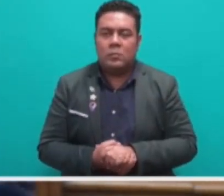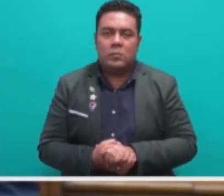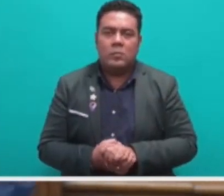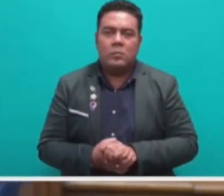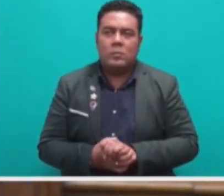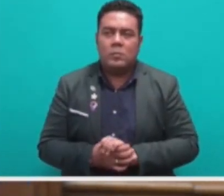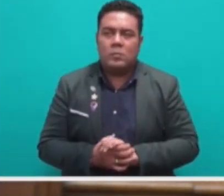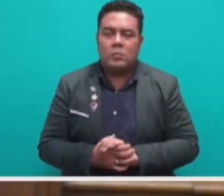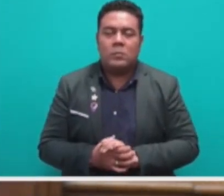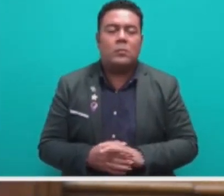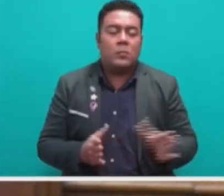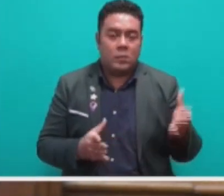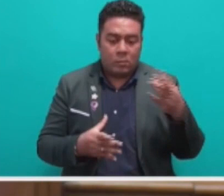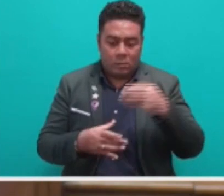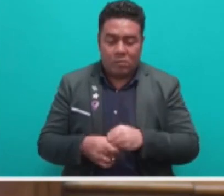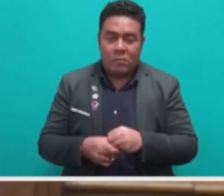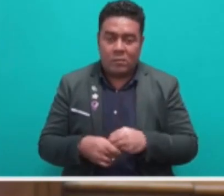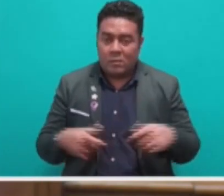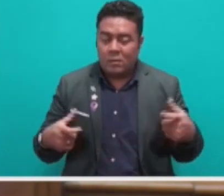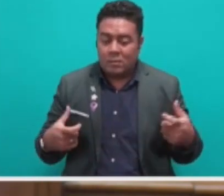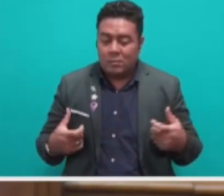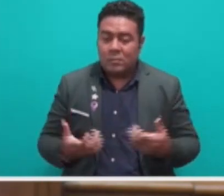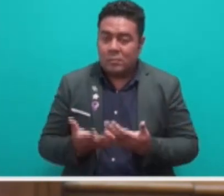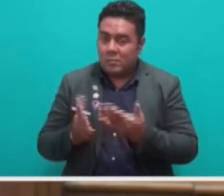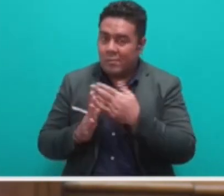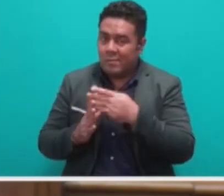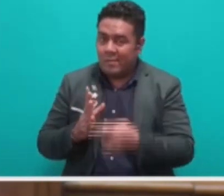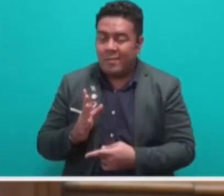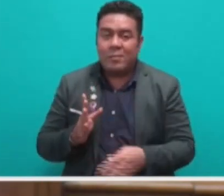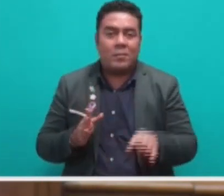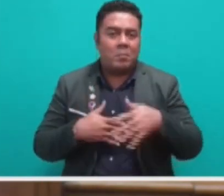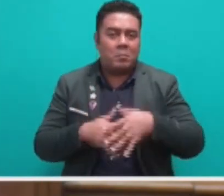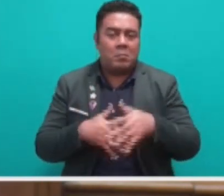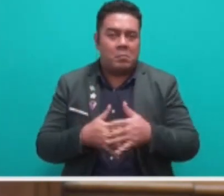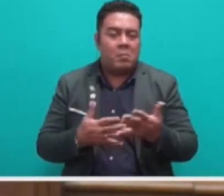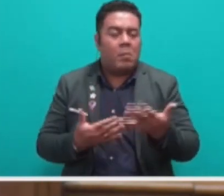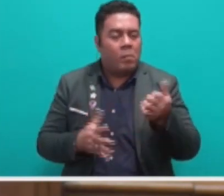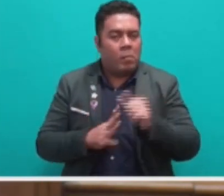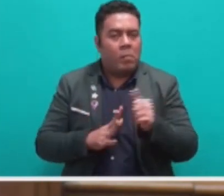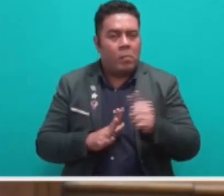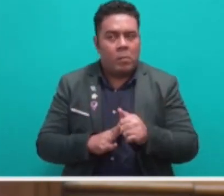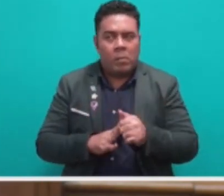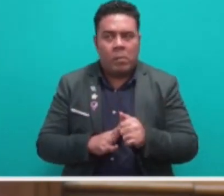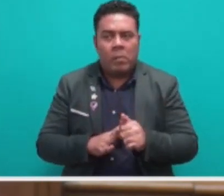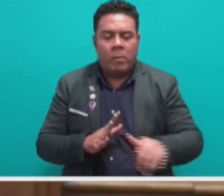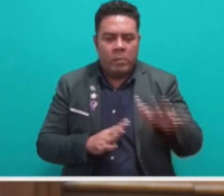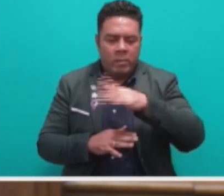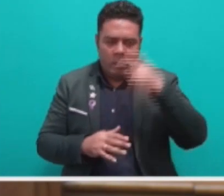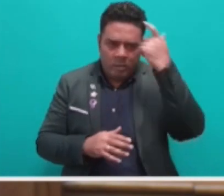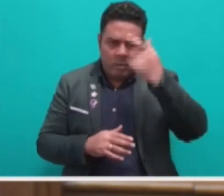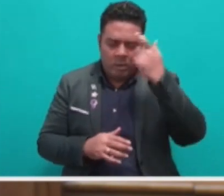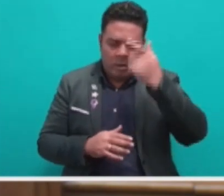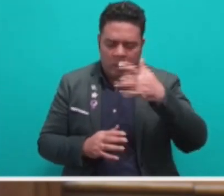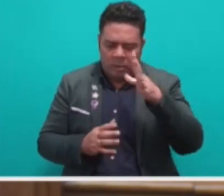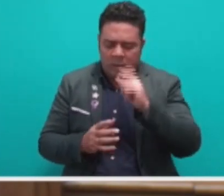sir, the exorbitant salaries of cabinet and in public sector are also areas of concern